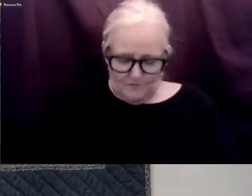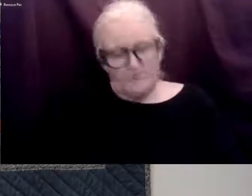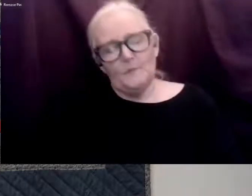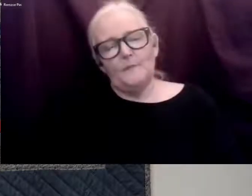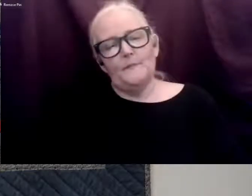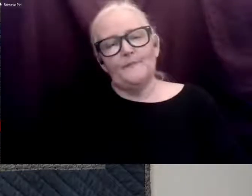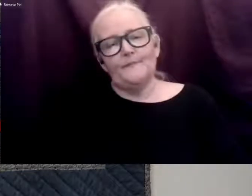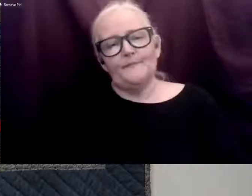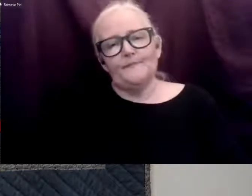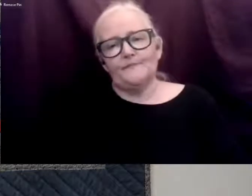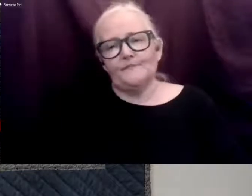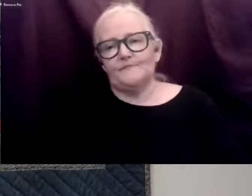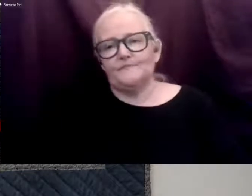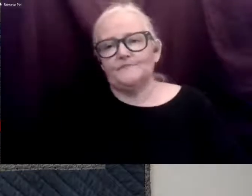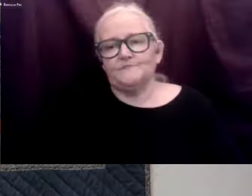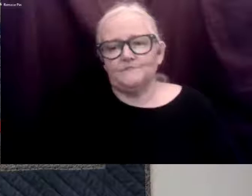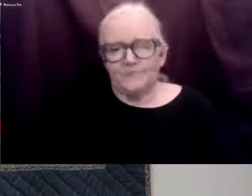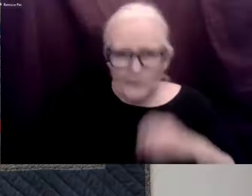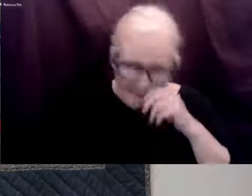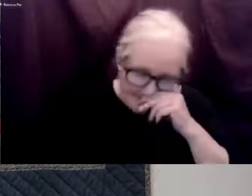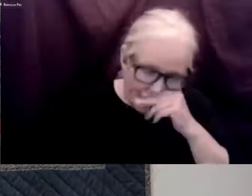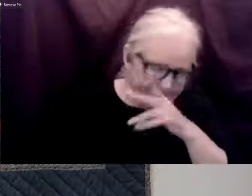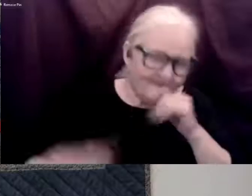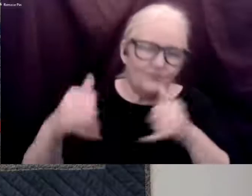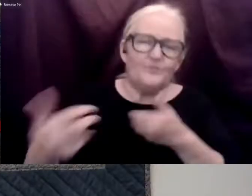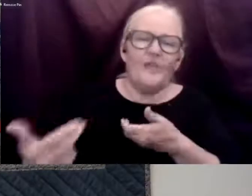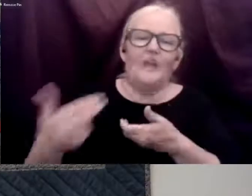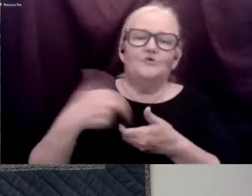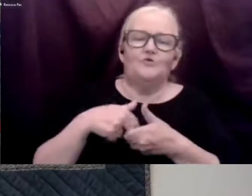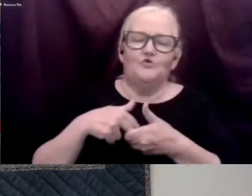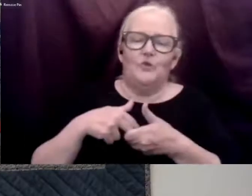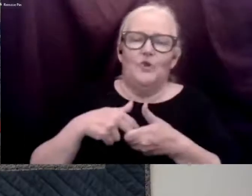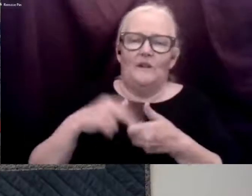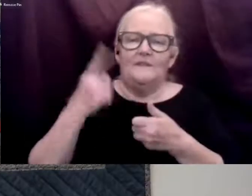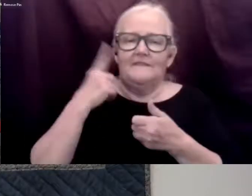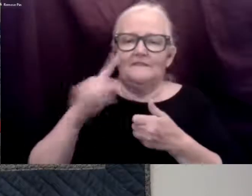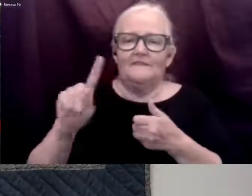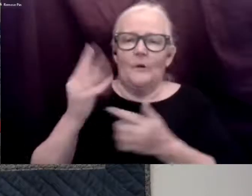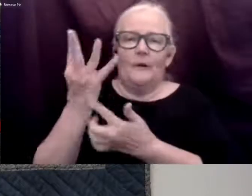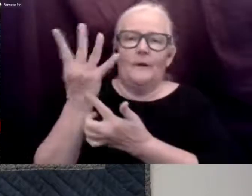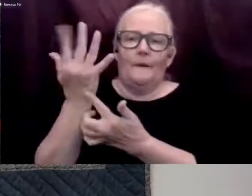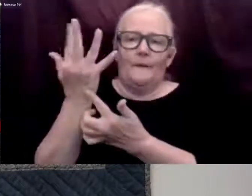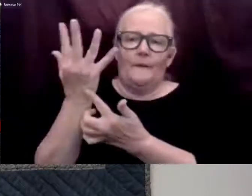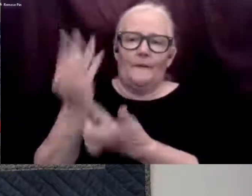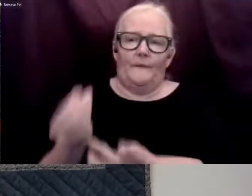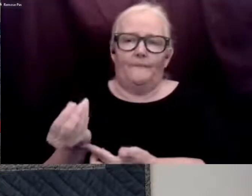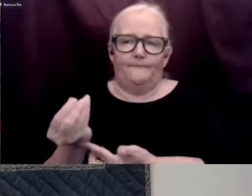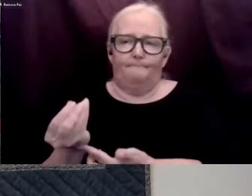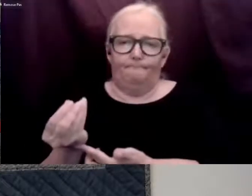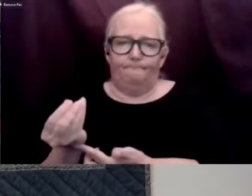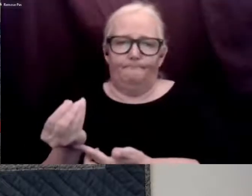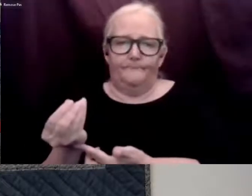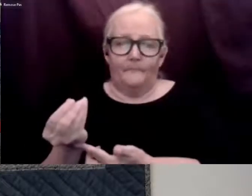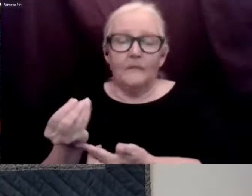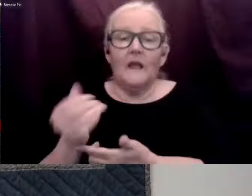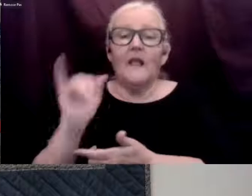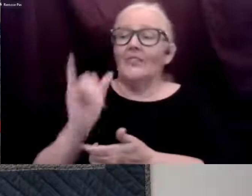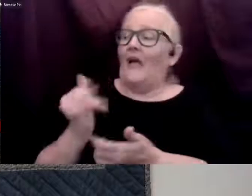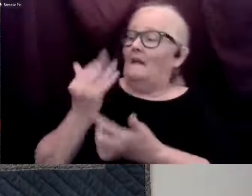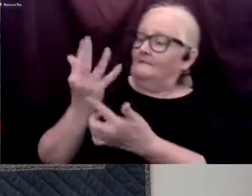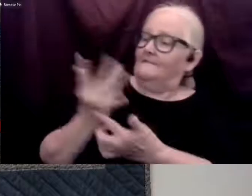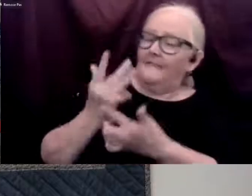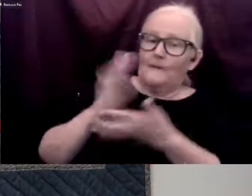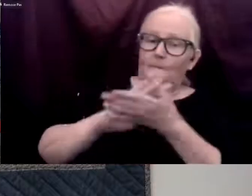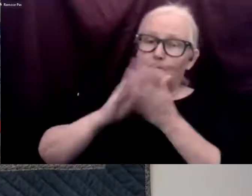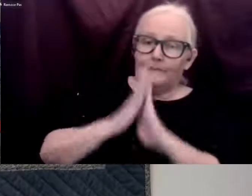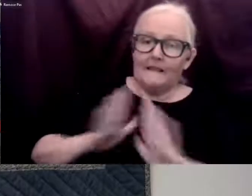Please join me in the words of Chalice extinguishing. Carry the flame of peace and love until